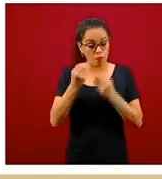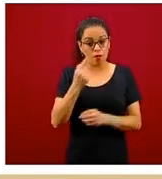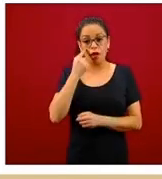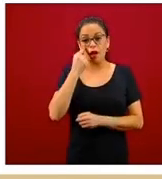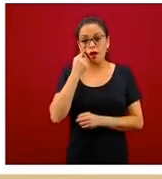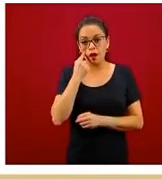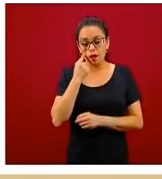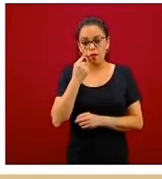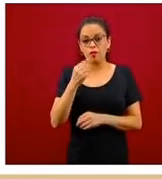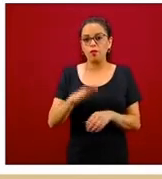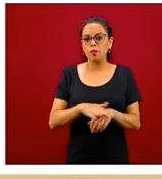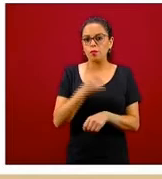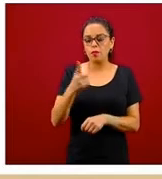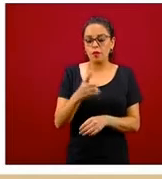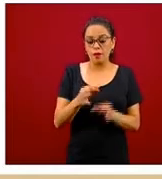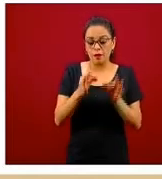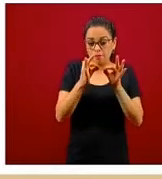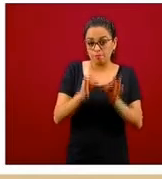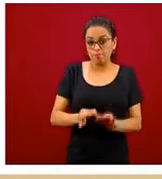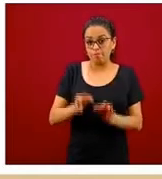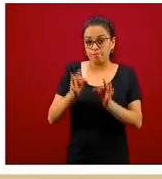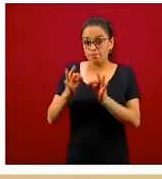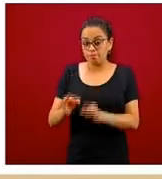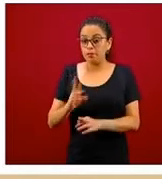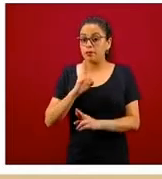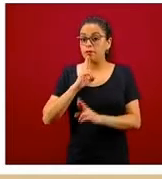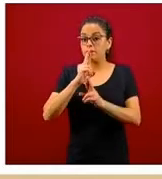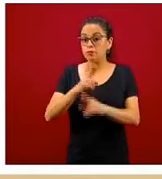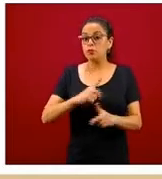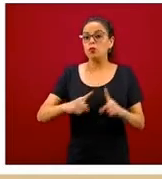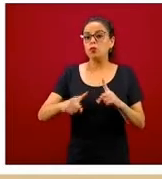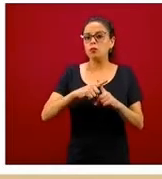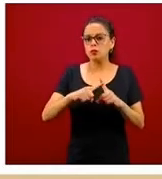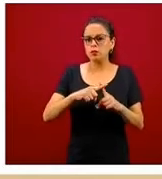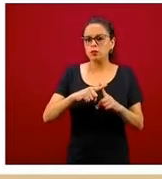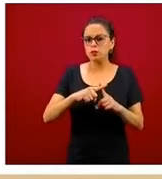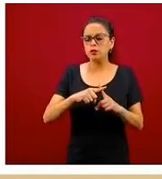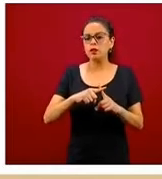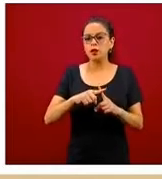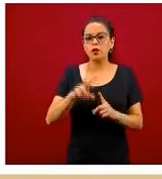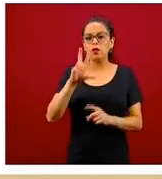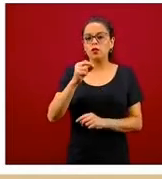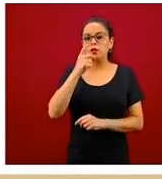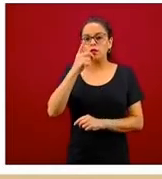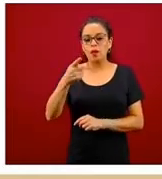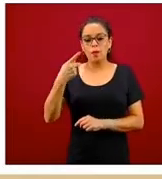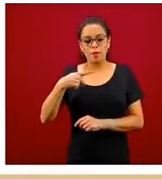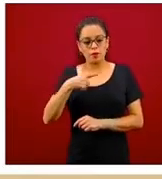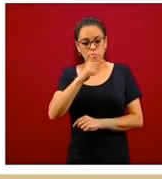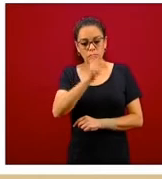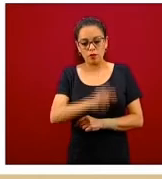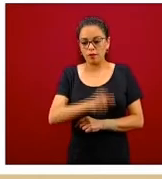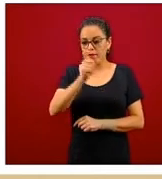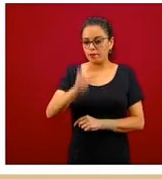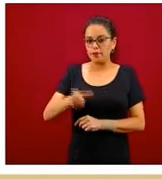this source, but we want to be very accurate in this case because I'm saying positive results and I'm not